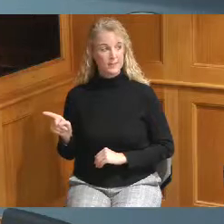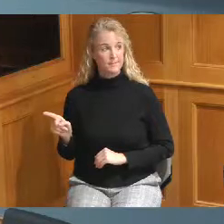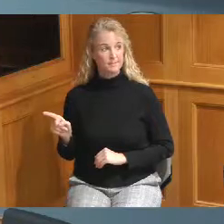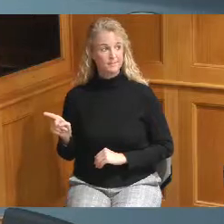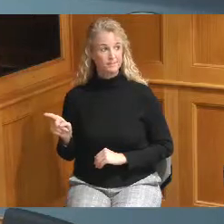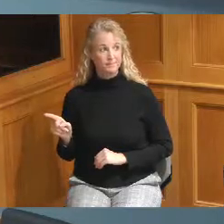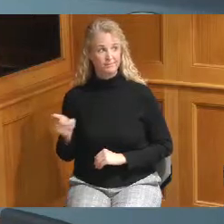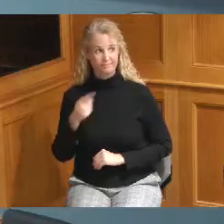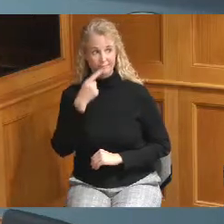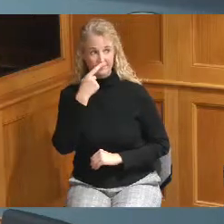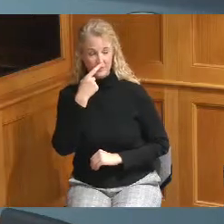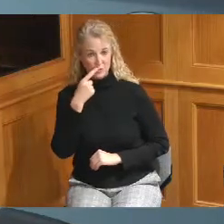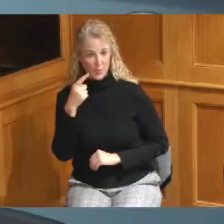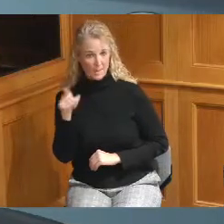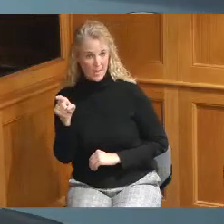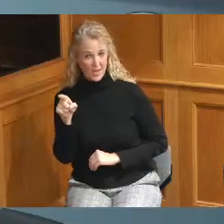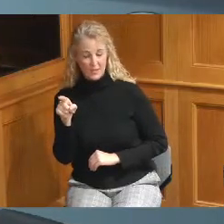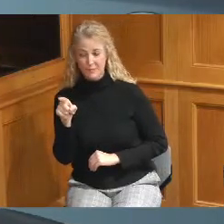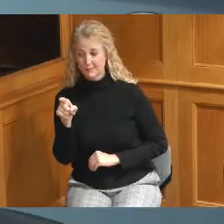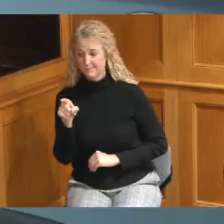give some context.